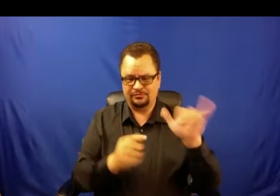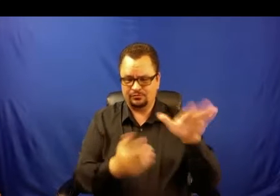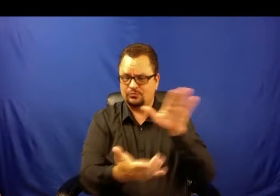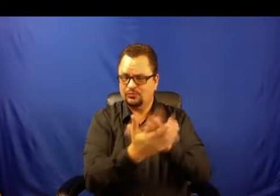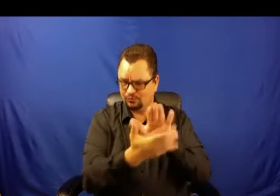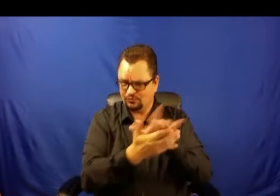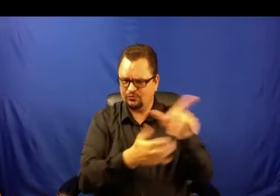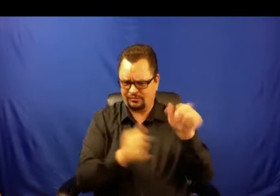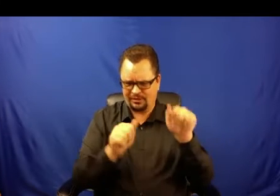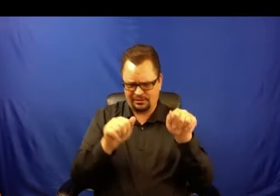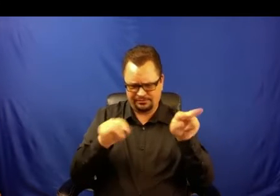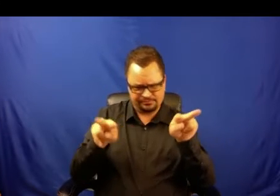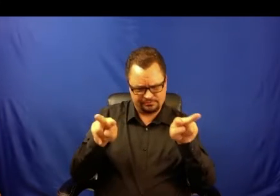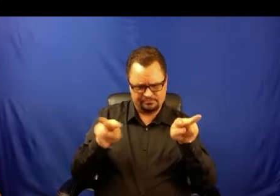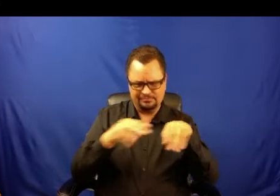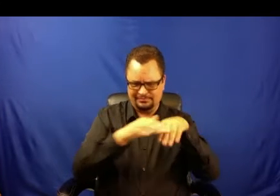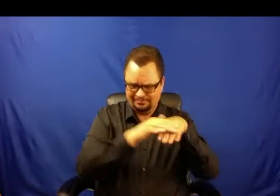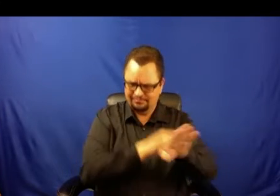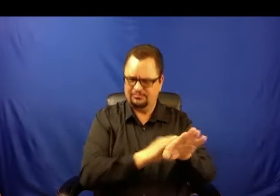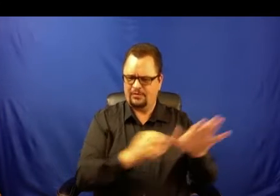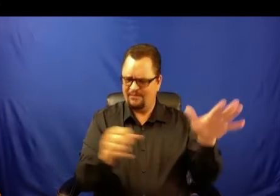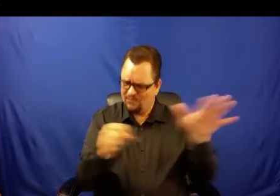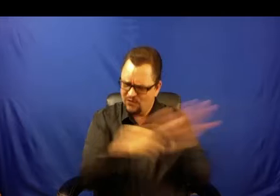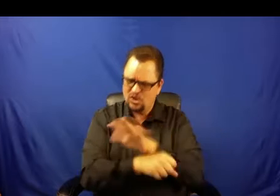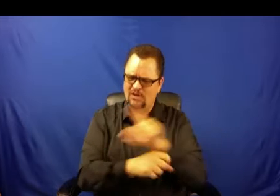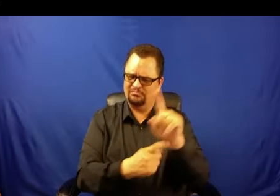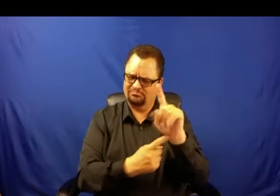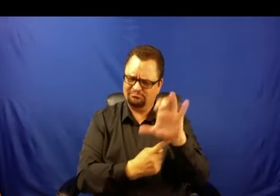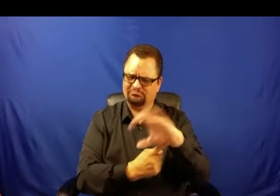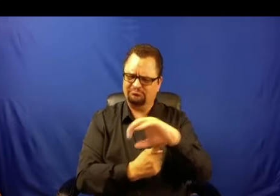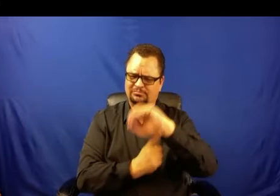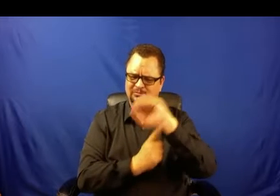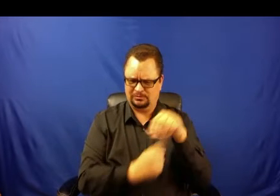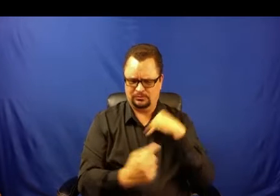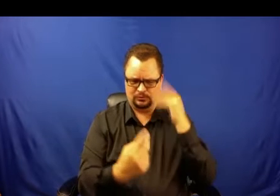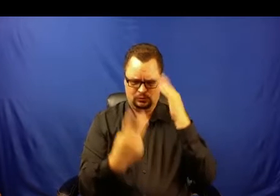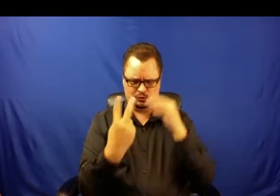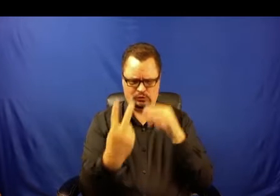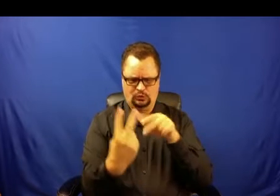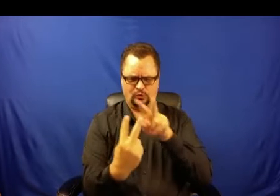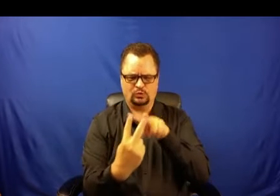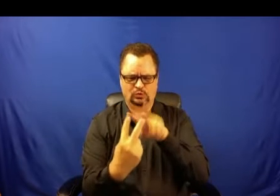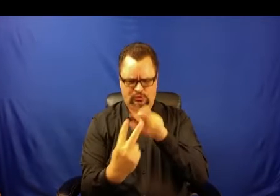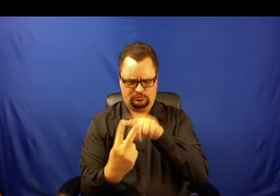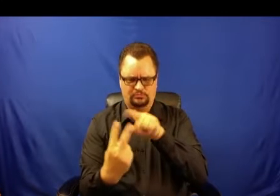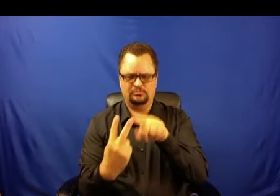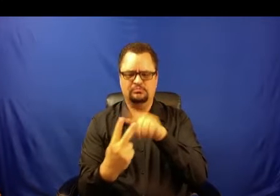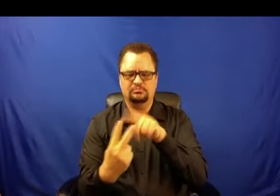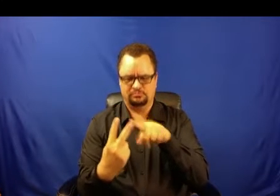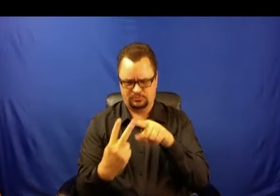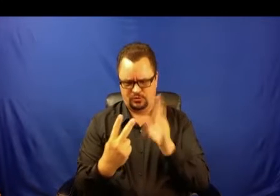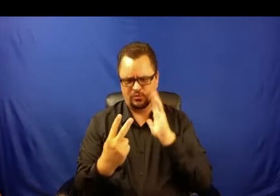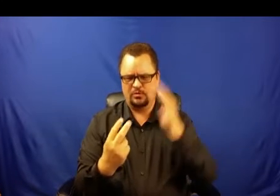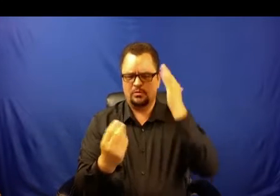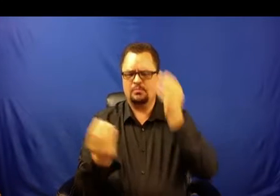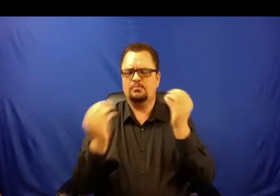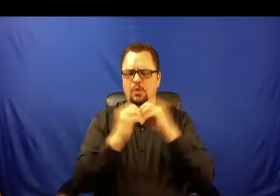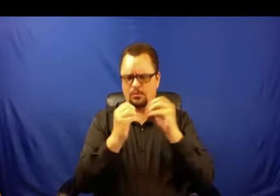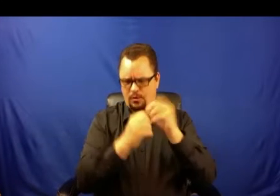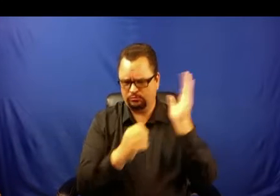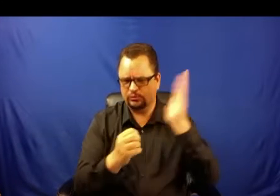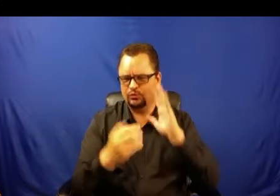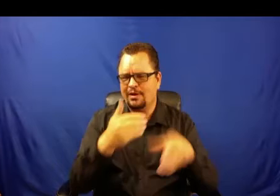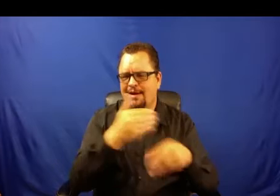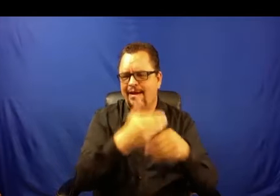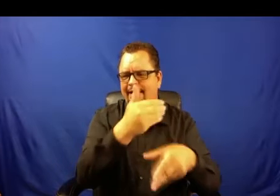in the process. But it was just rolled out, I believe, a couple weeks ago, and so we're eager to hear how